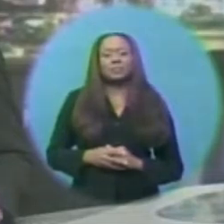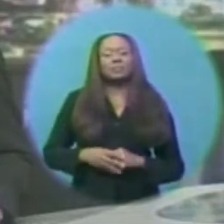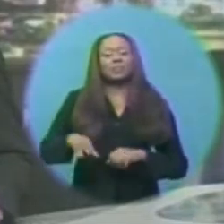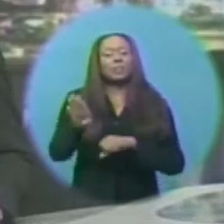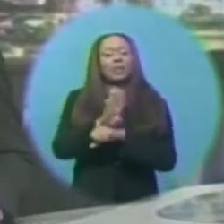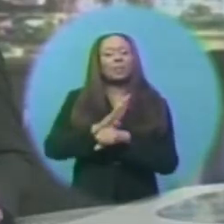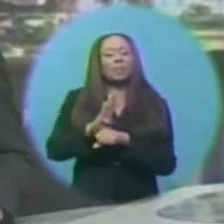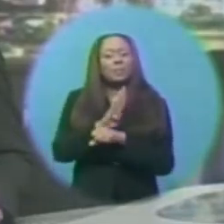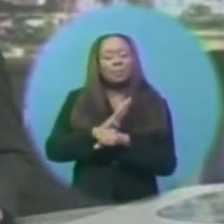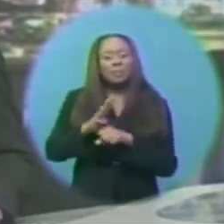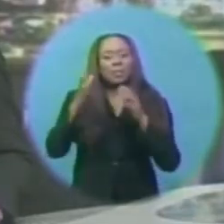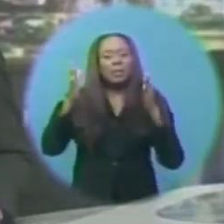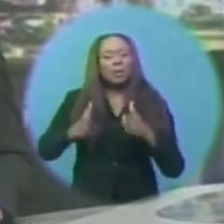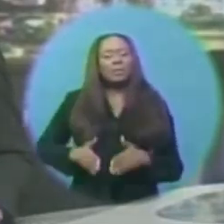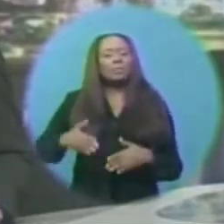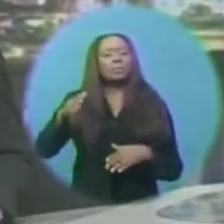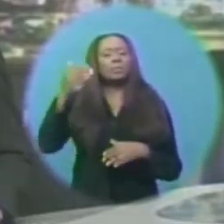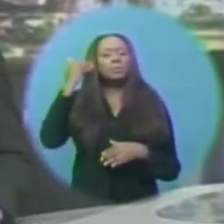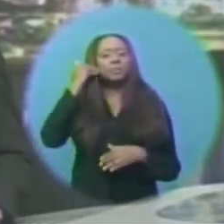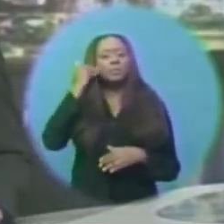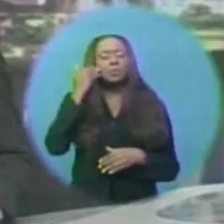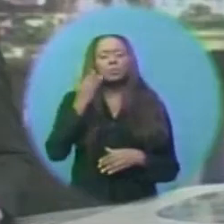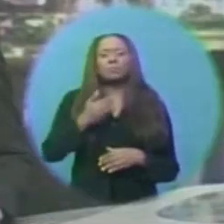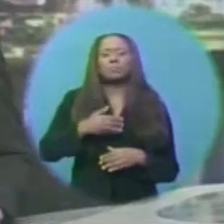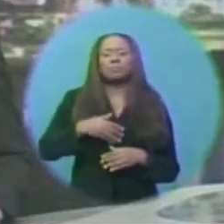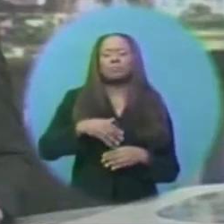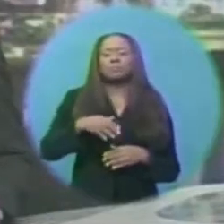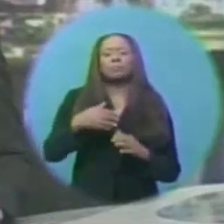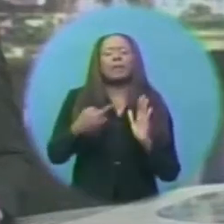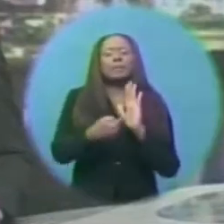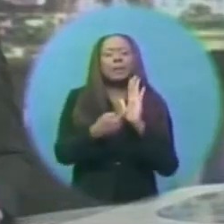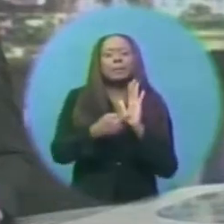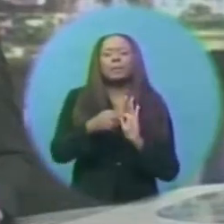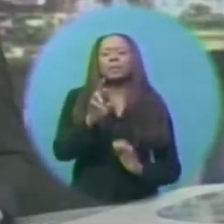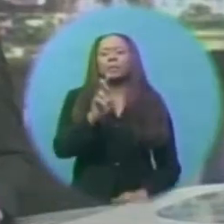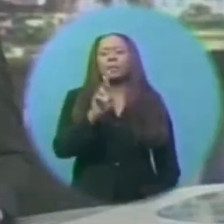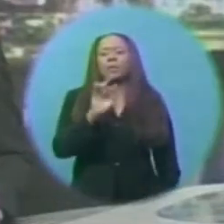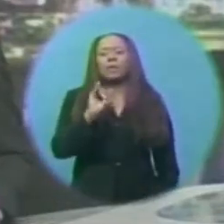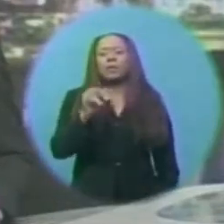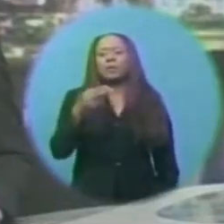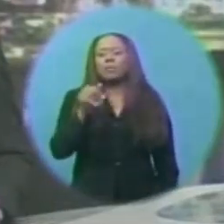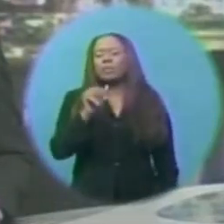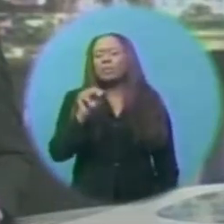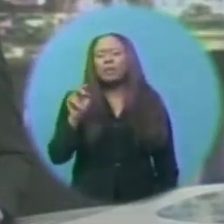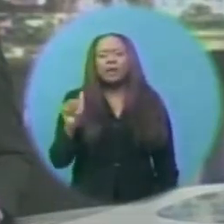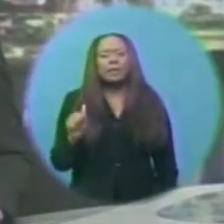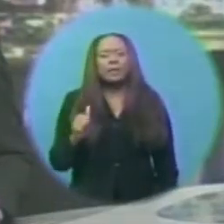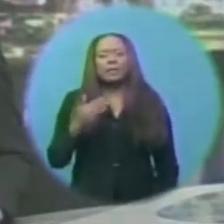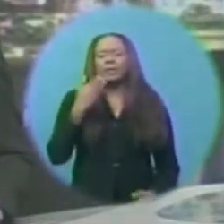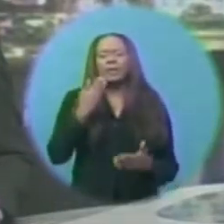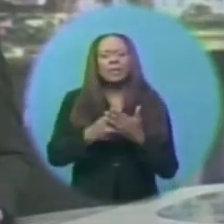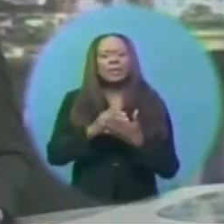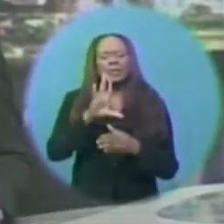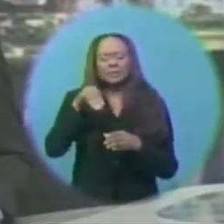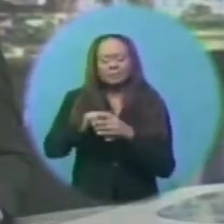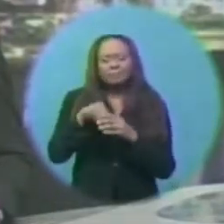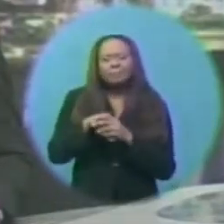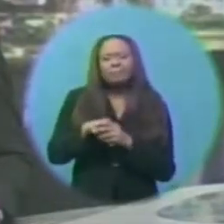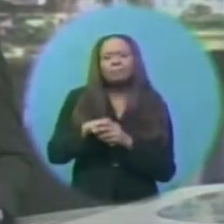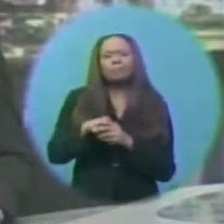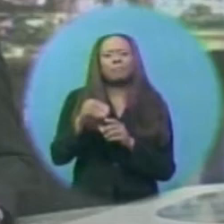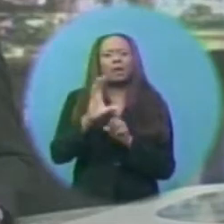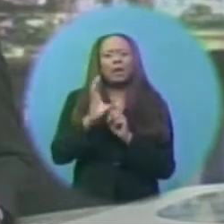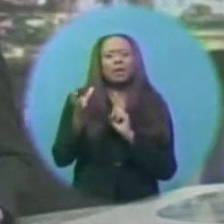no further than homegrown superstar Rihanna to see the potential of the cultural industries. Senator Andre Worrell made the point as he contributed to the debate on the